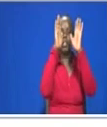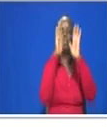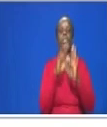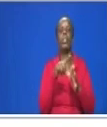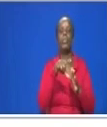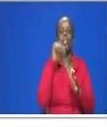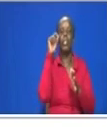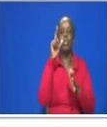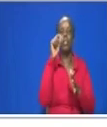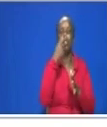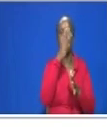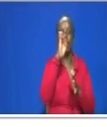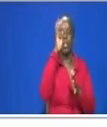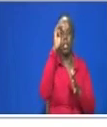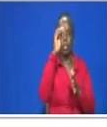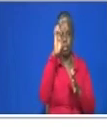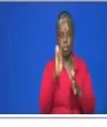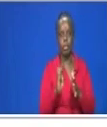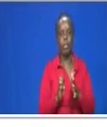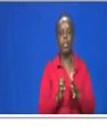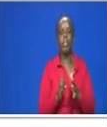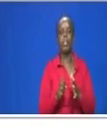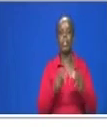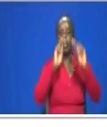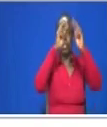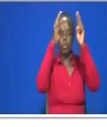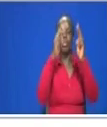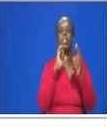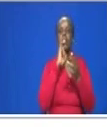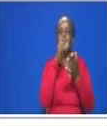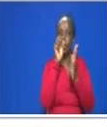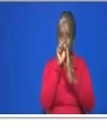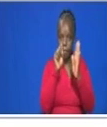theme? In other words, the theme is the subject,